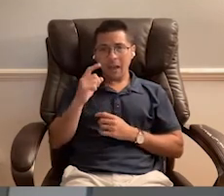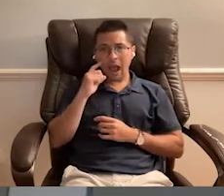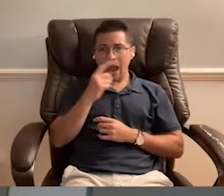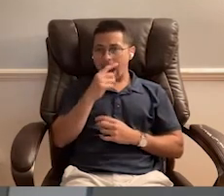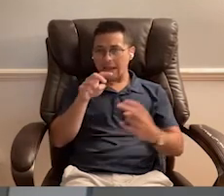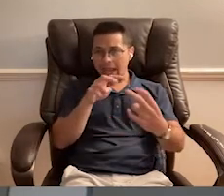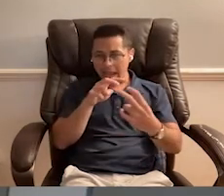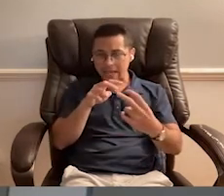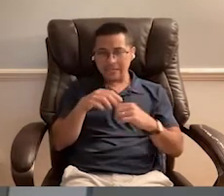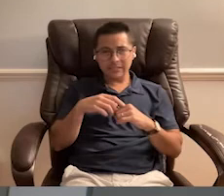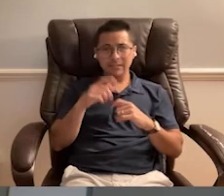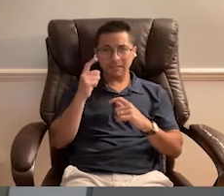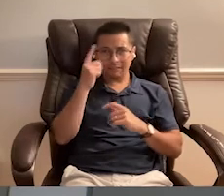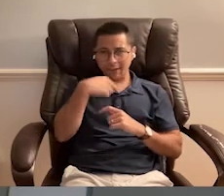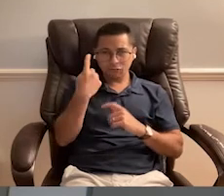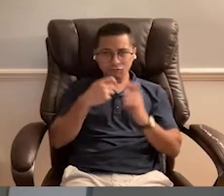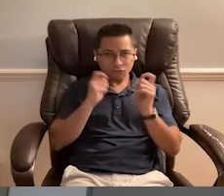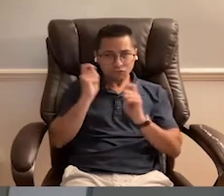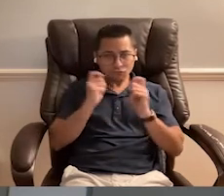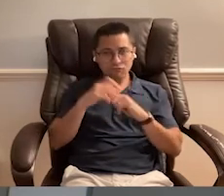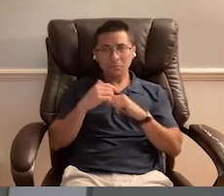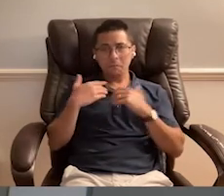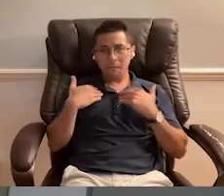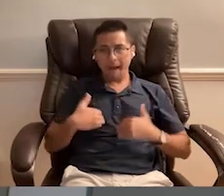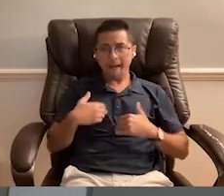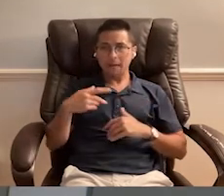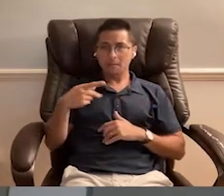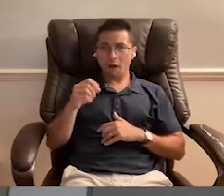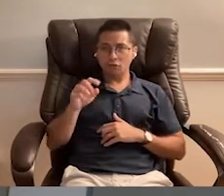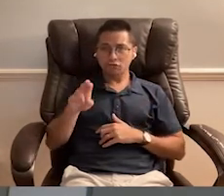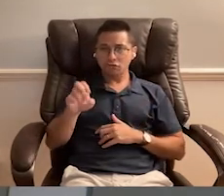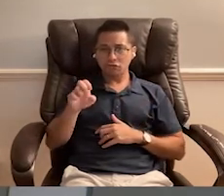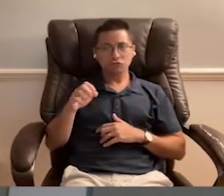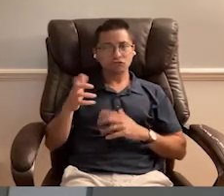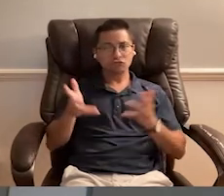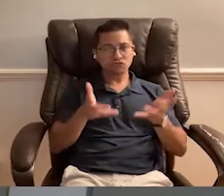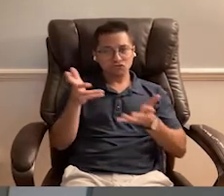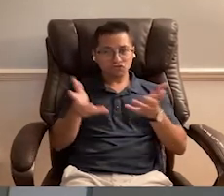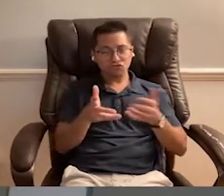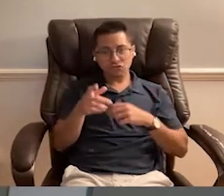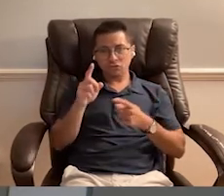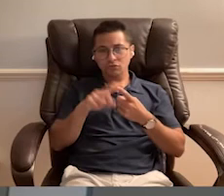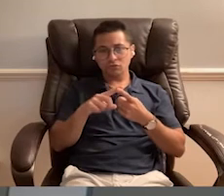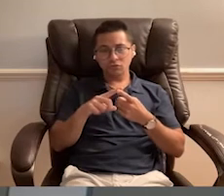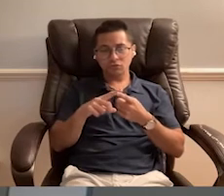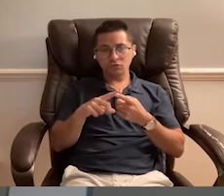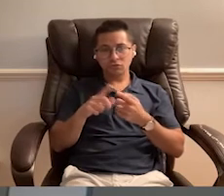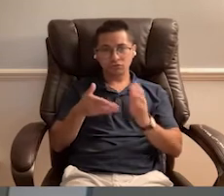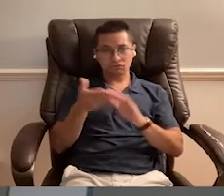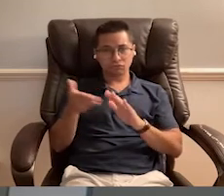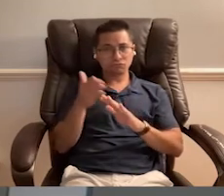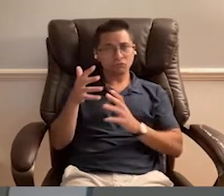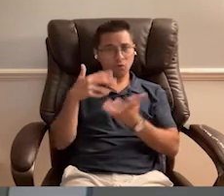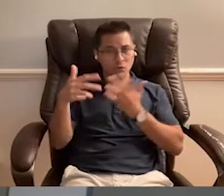use of multiple nonverbal behaviors such as eye-to-eye gaze, facial expression, body postures, and